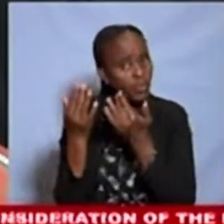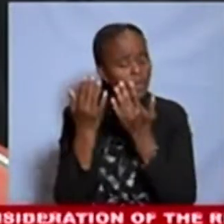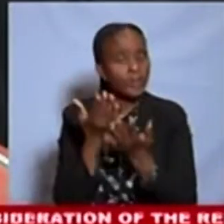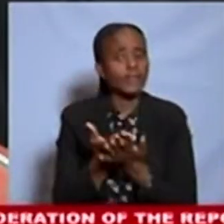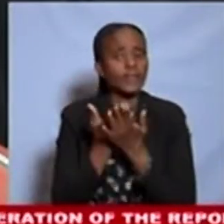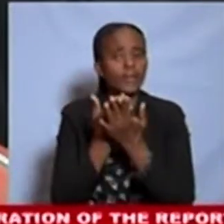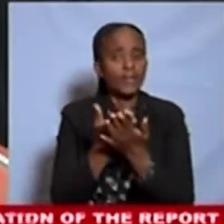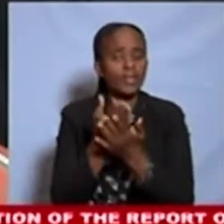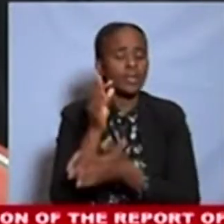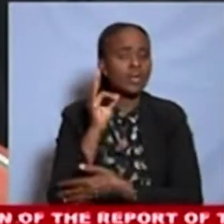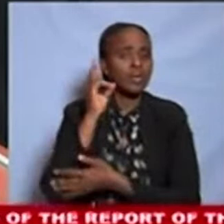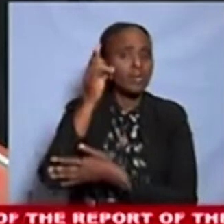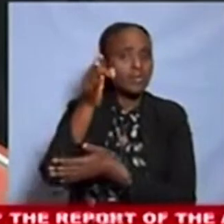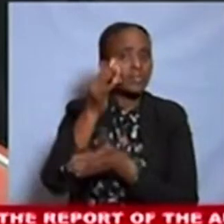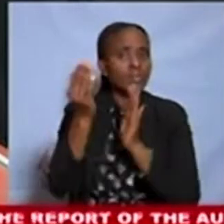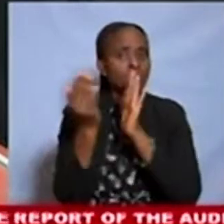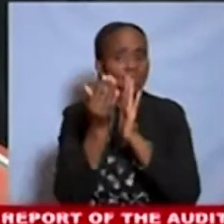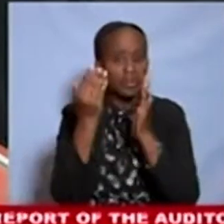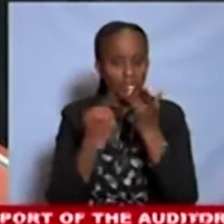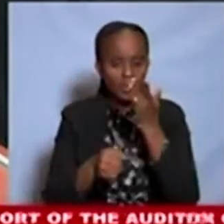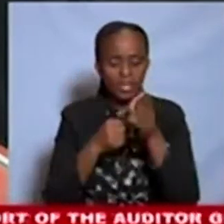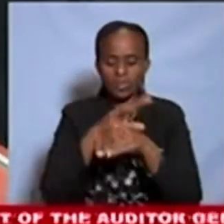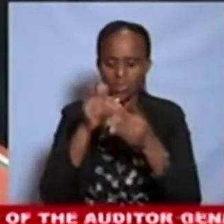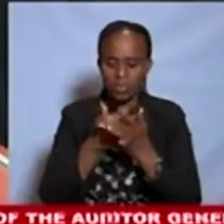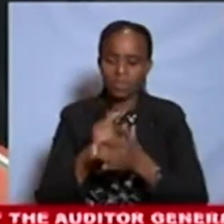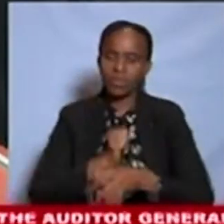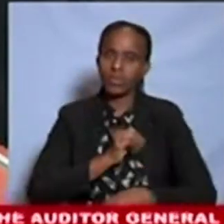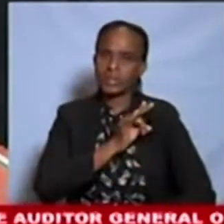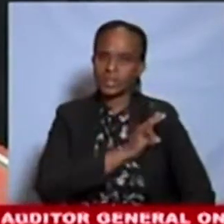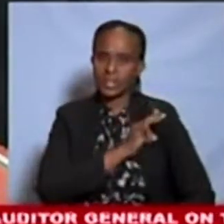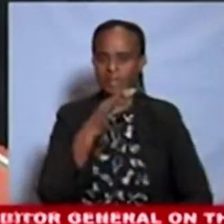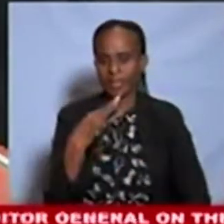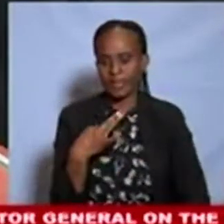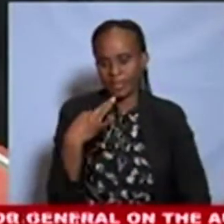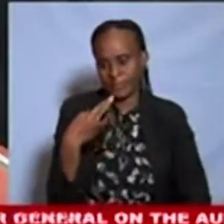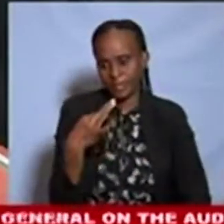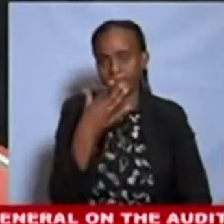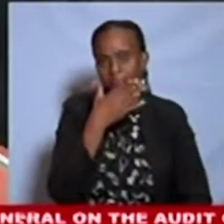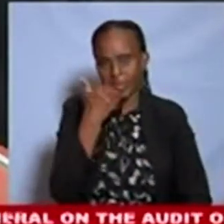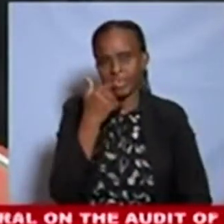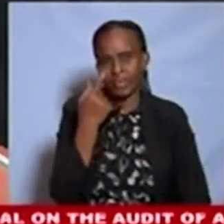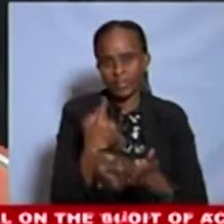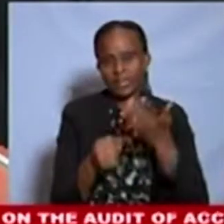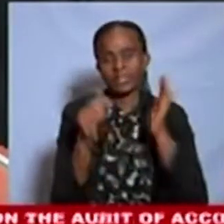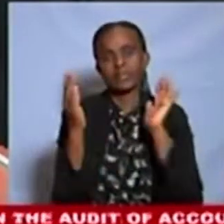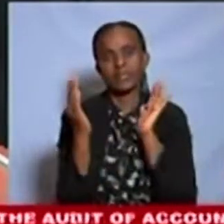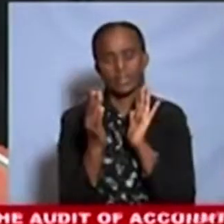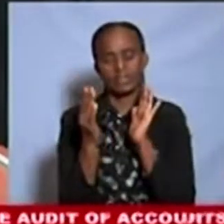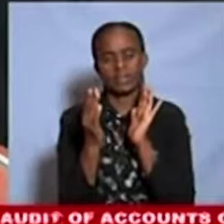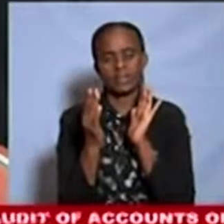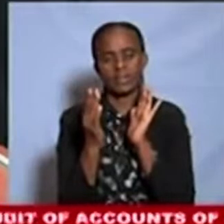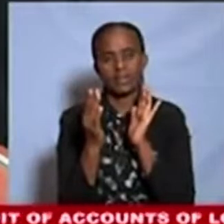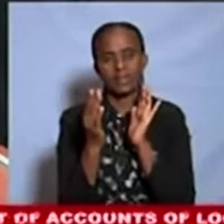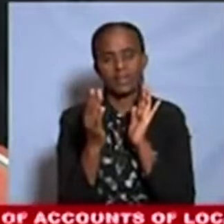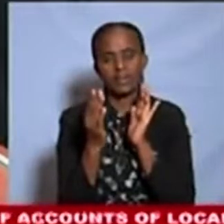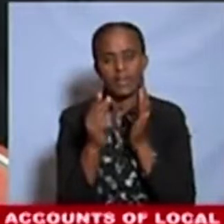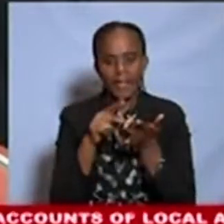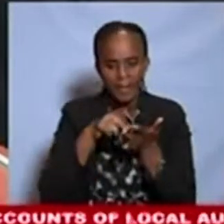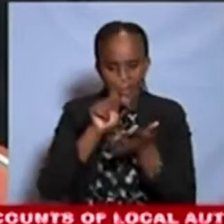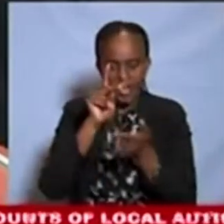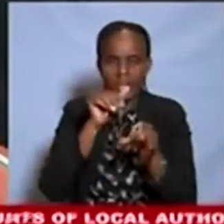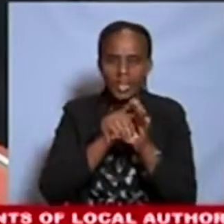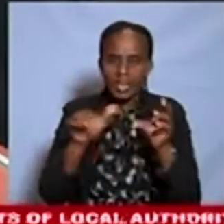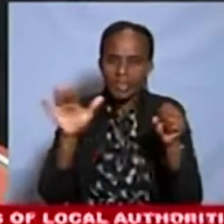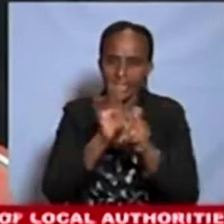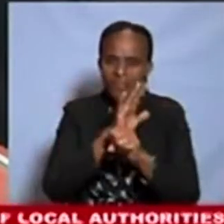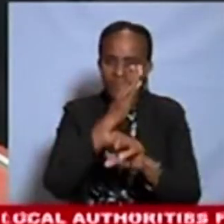the future approach will be that all staff applications should first pay in full